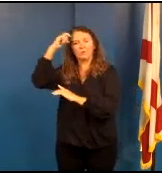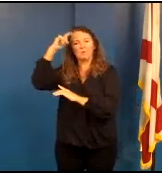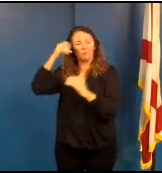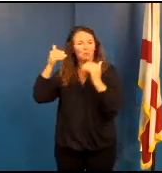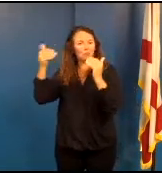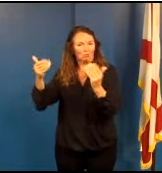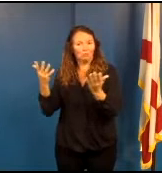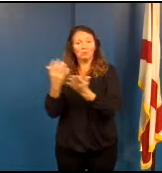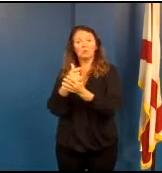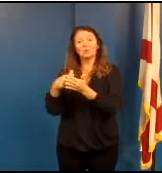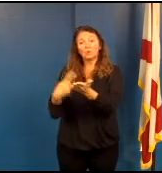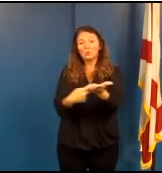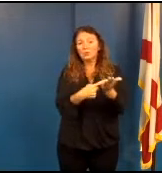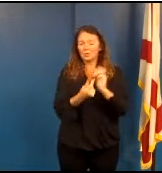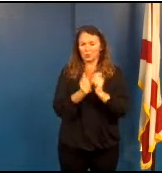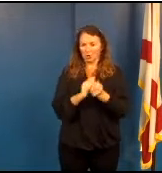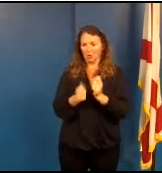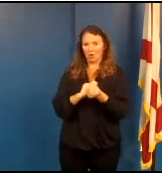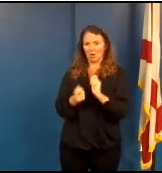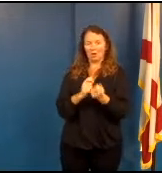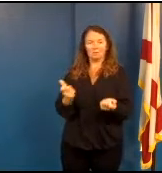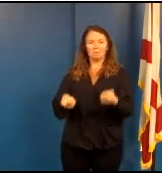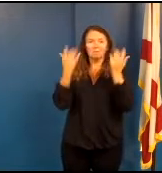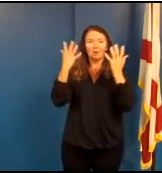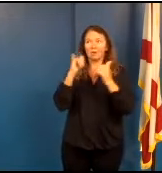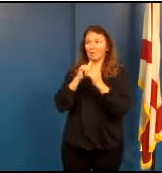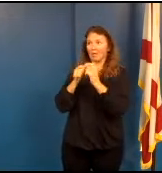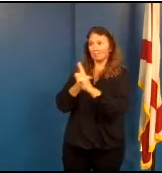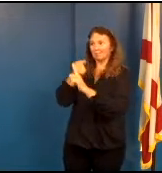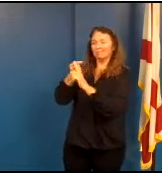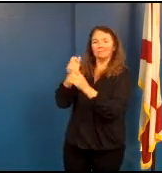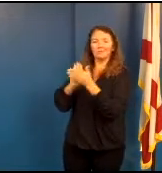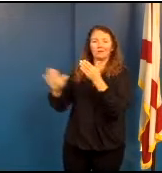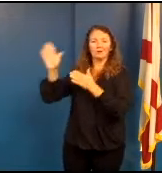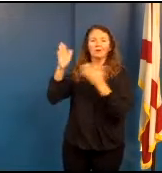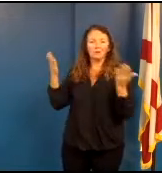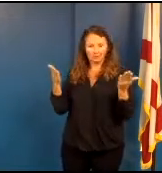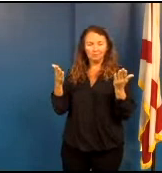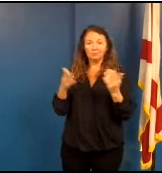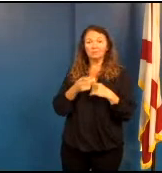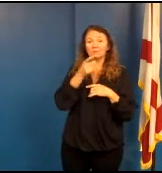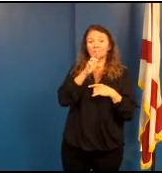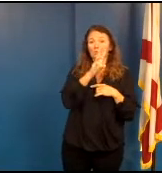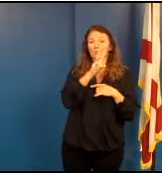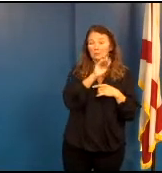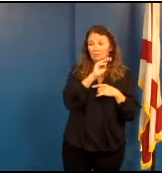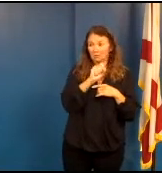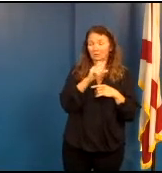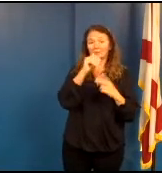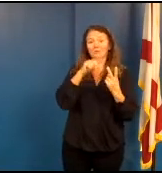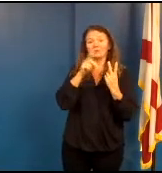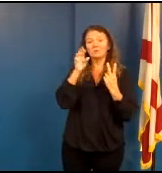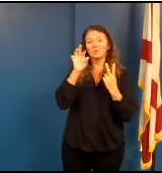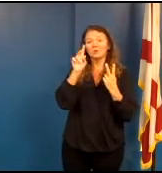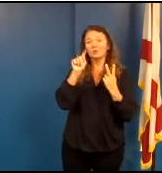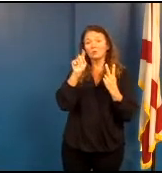was done to discuss the rapid changes that were occurring at the college. Both Drs. Williams and Leo Troff